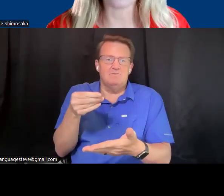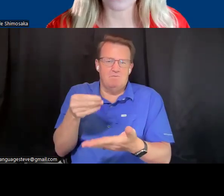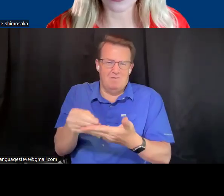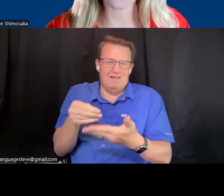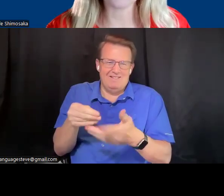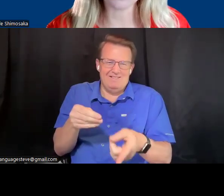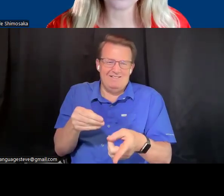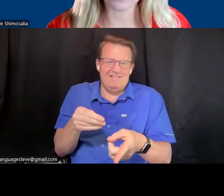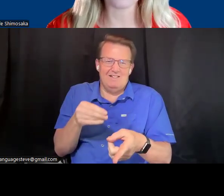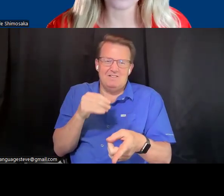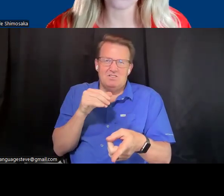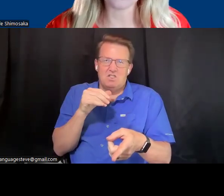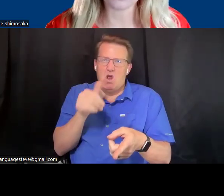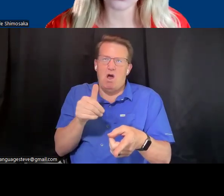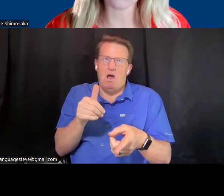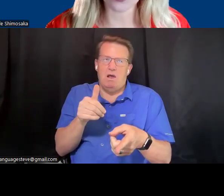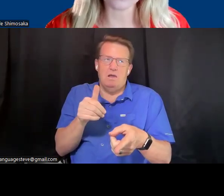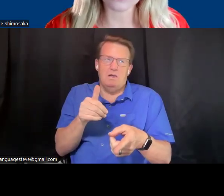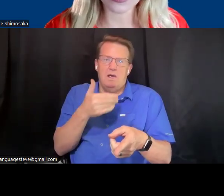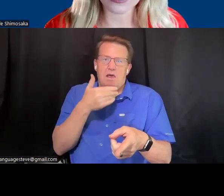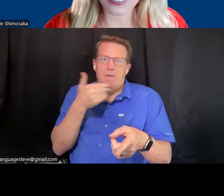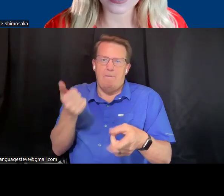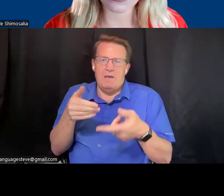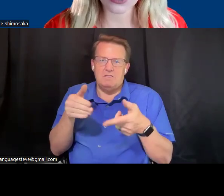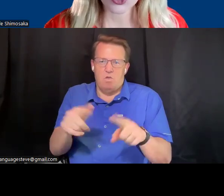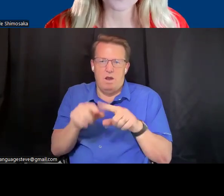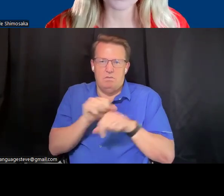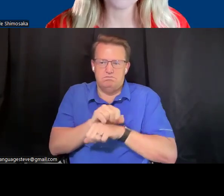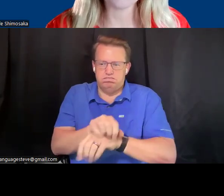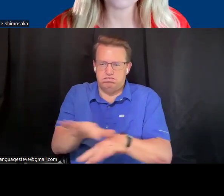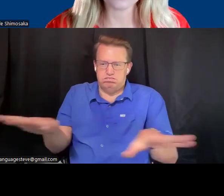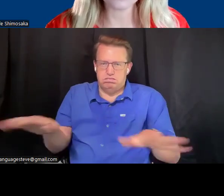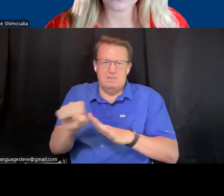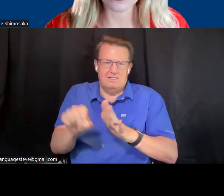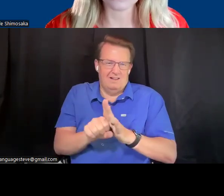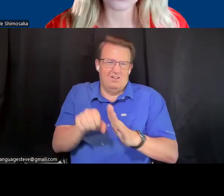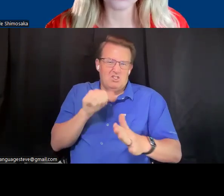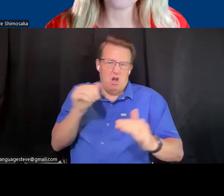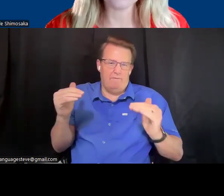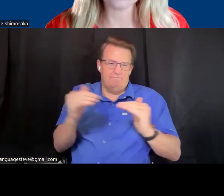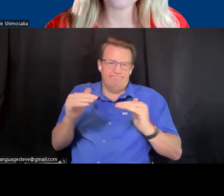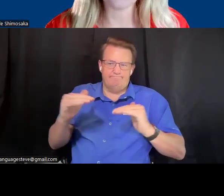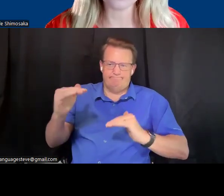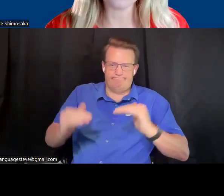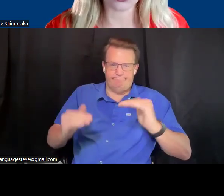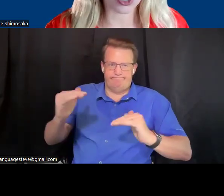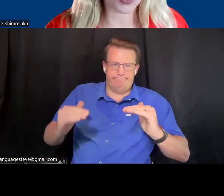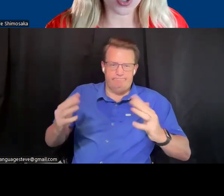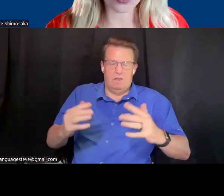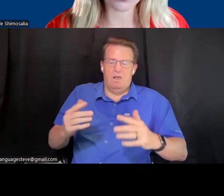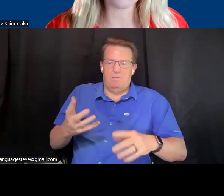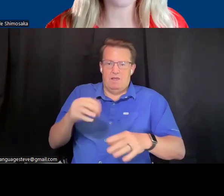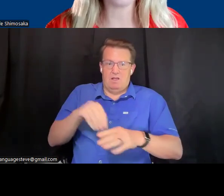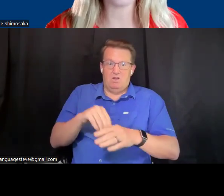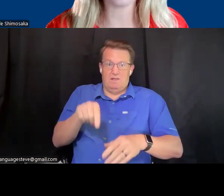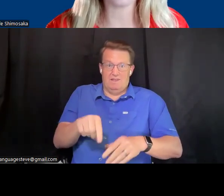as equitably as they could be across the state. By revisiting and including these funds along with all